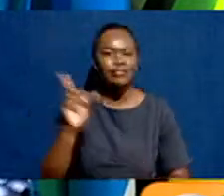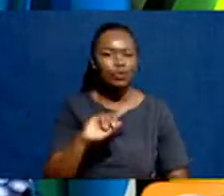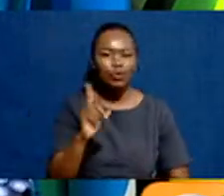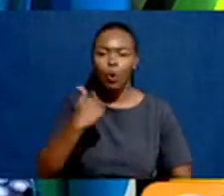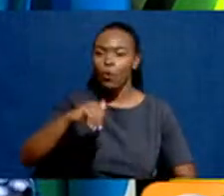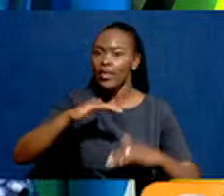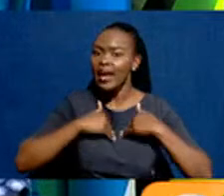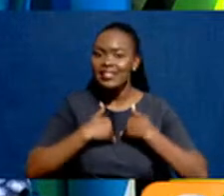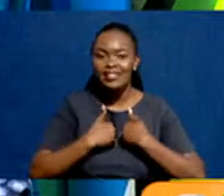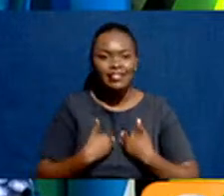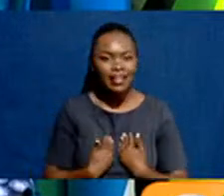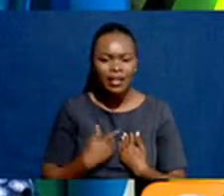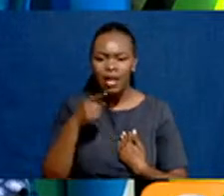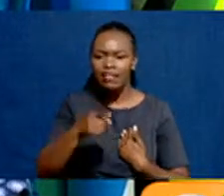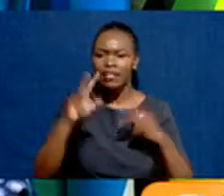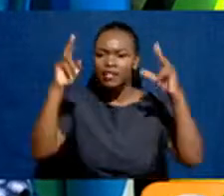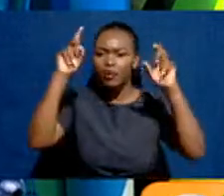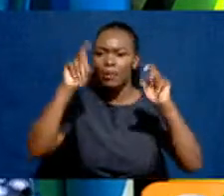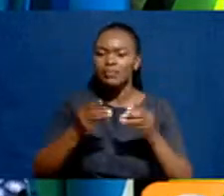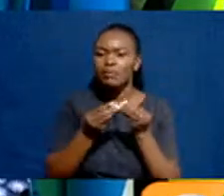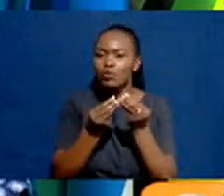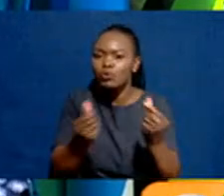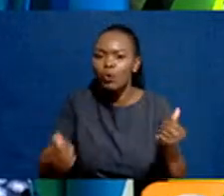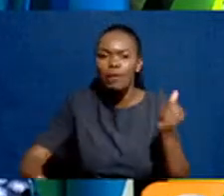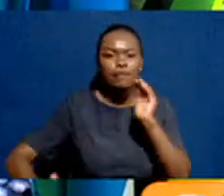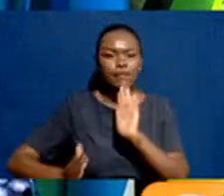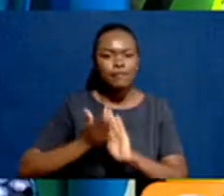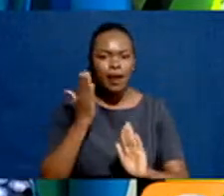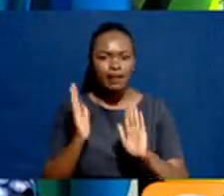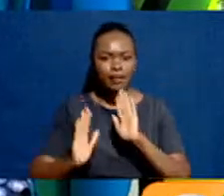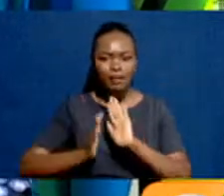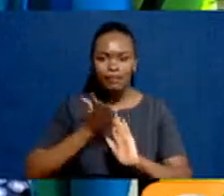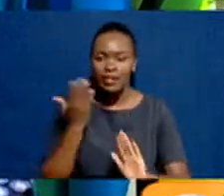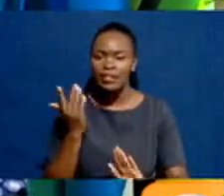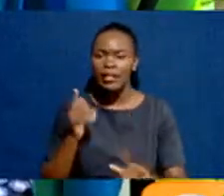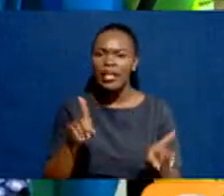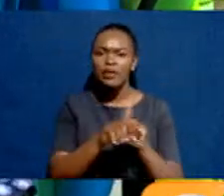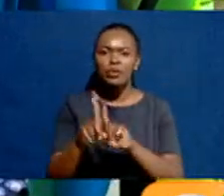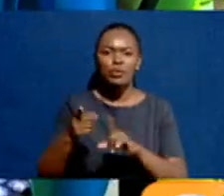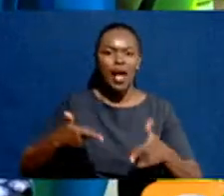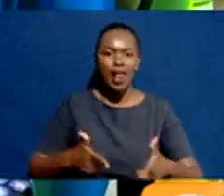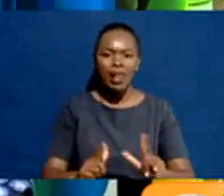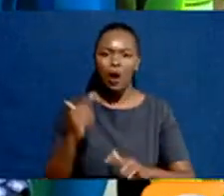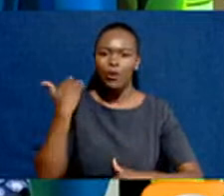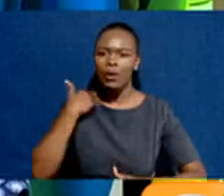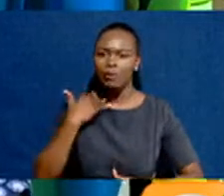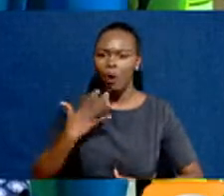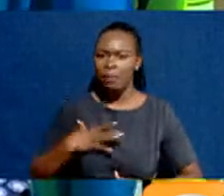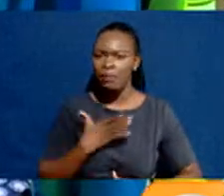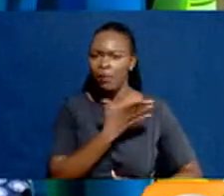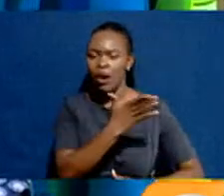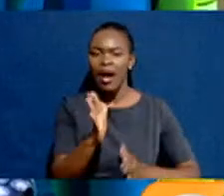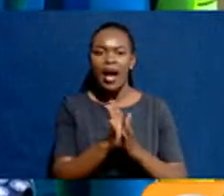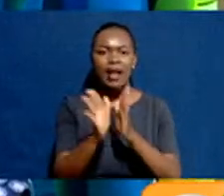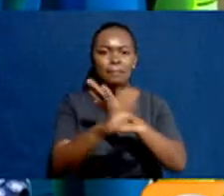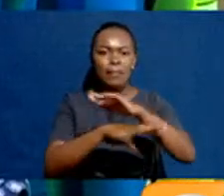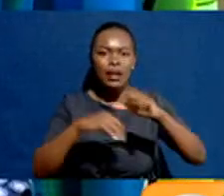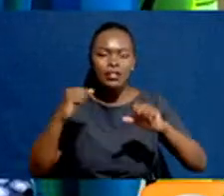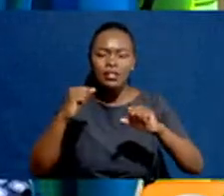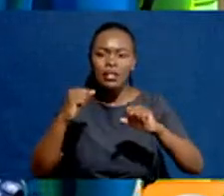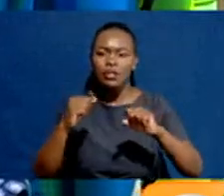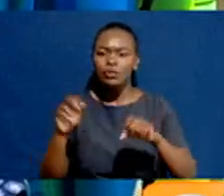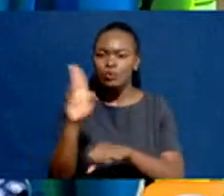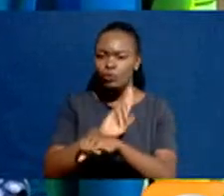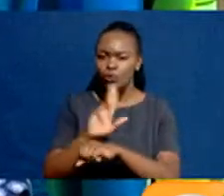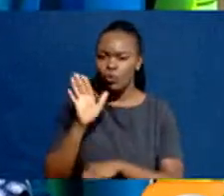tired. This matter must be sorted out once and for all. And we are not going to allow criminals and bandits to use women